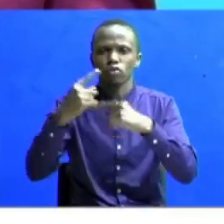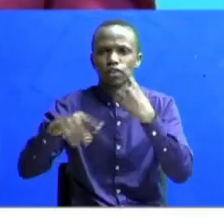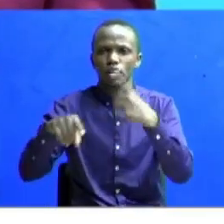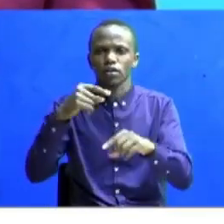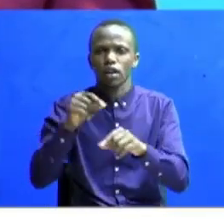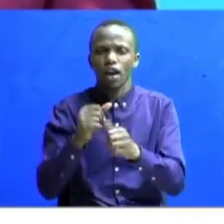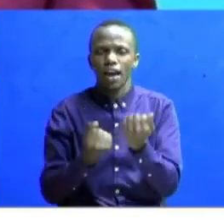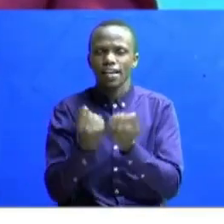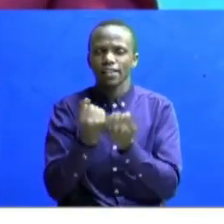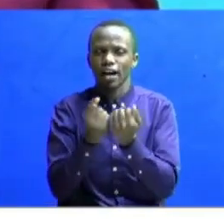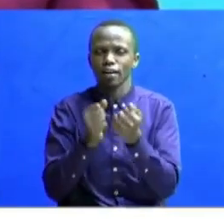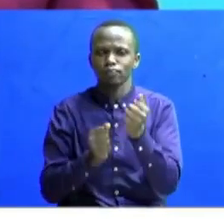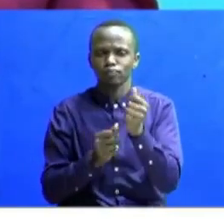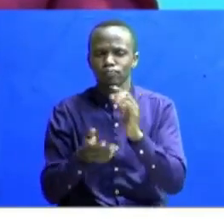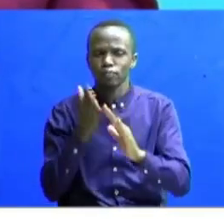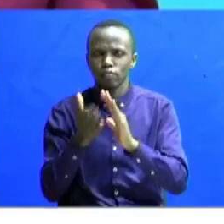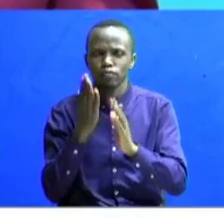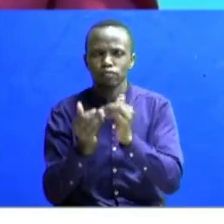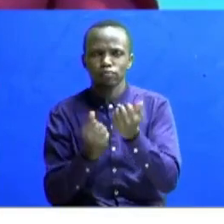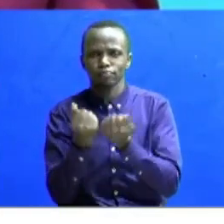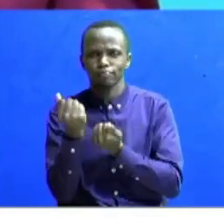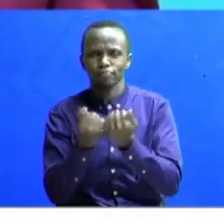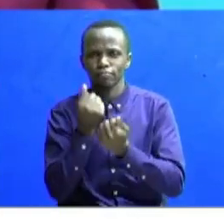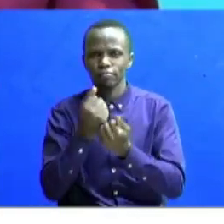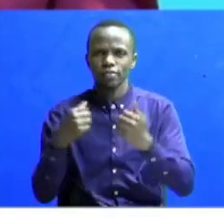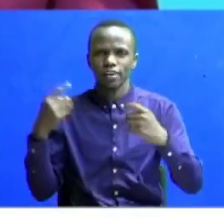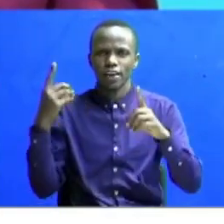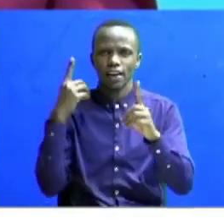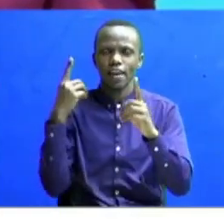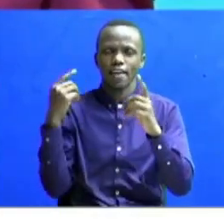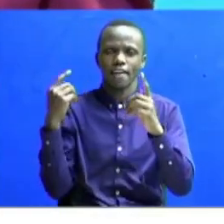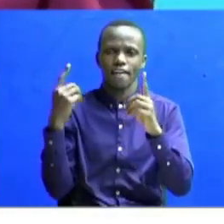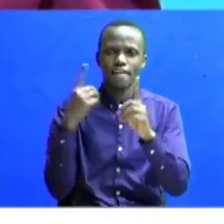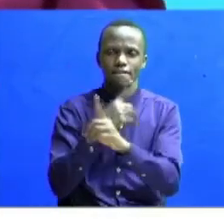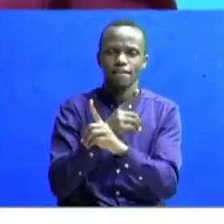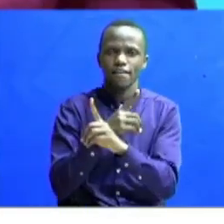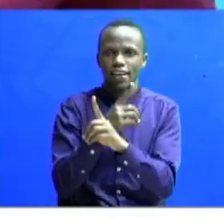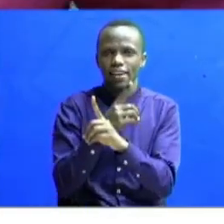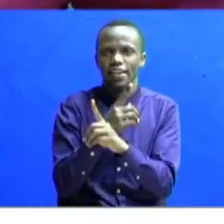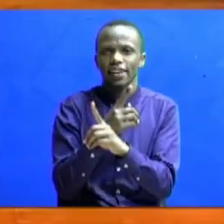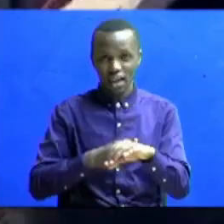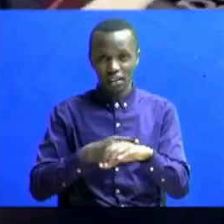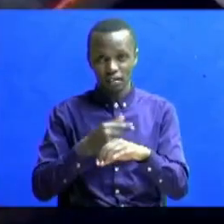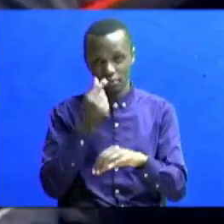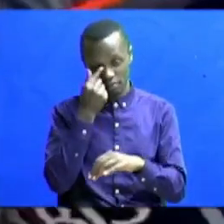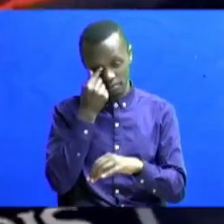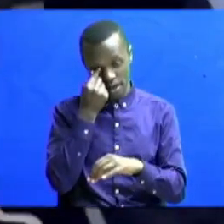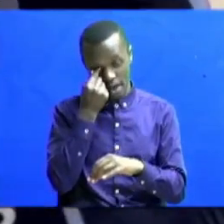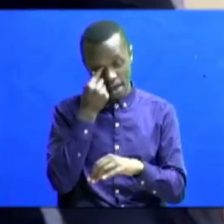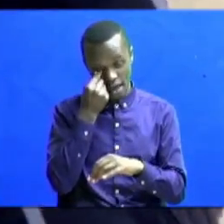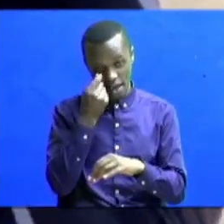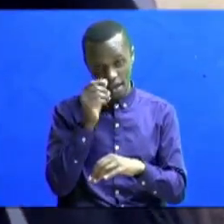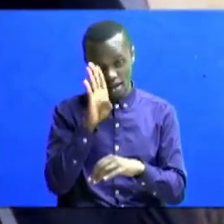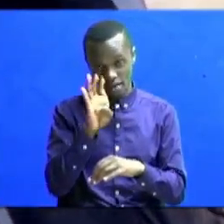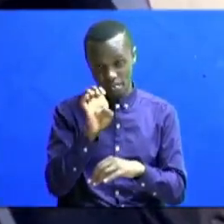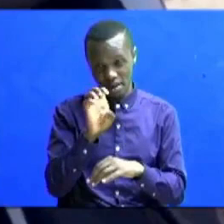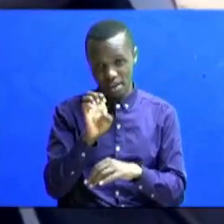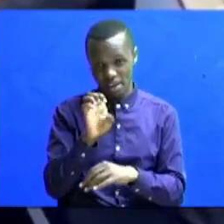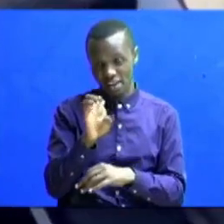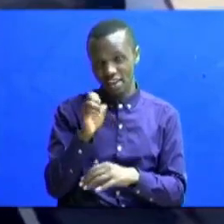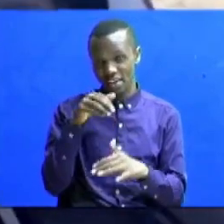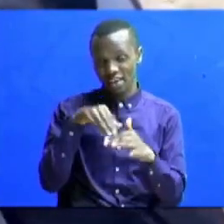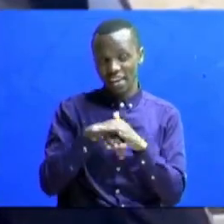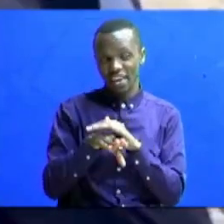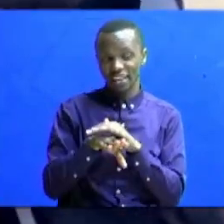Rally in his race against defending champion Ravampera. Here are more details. Stage which threatened his rally